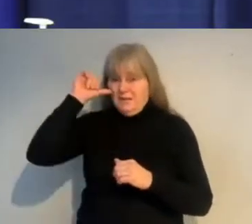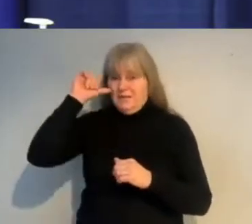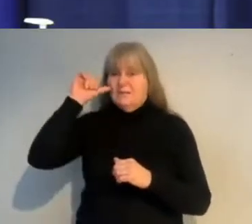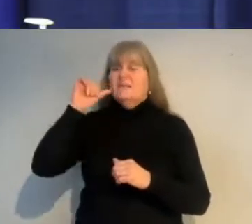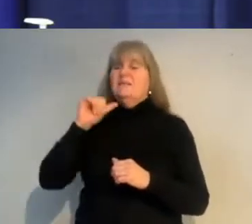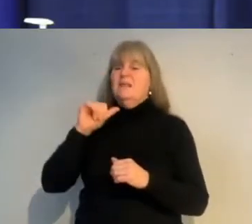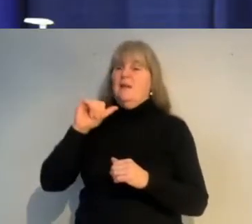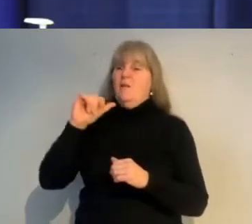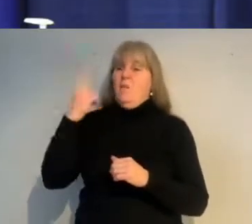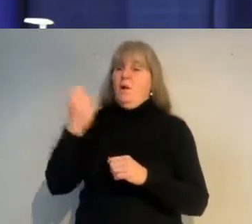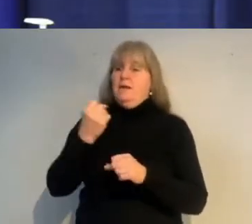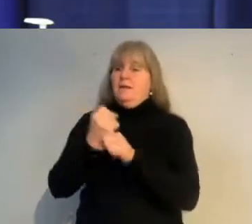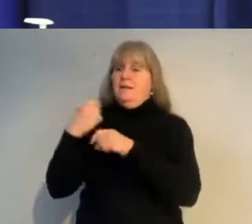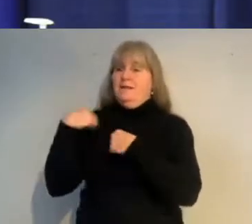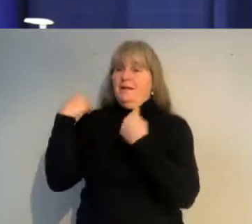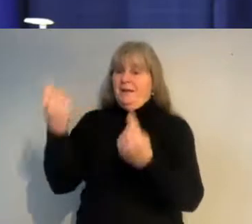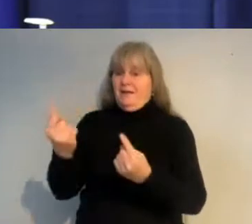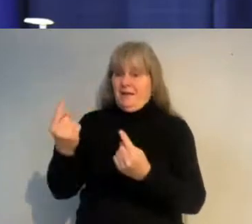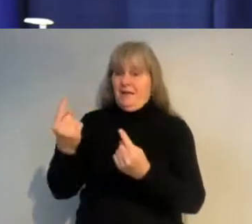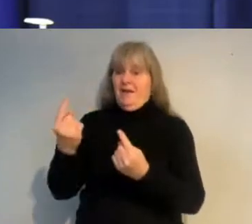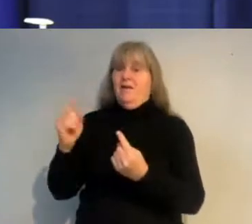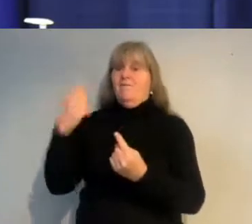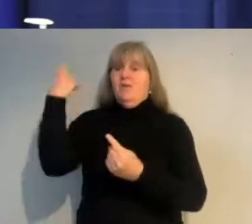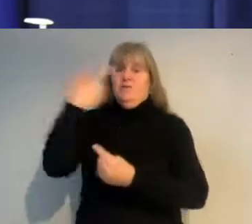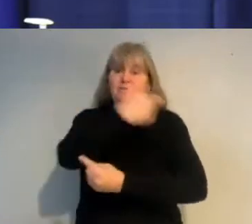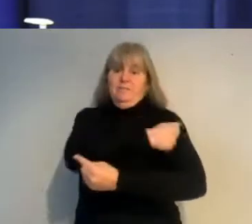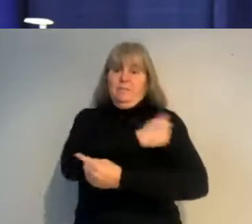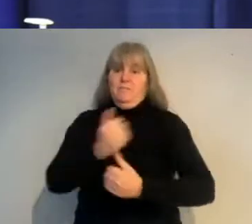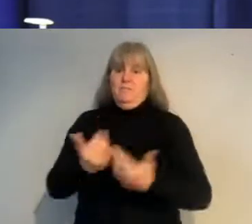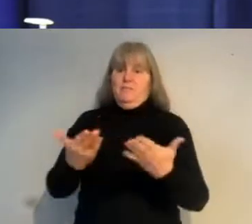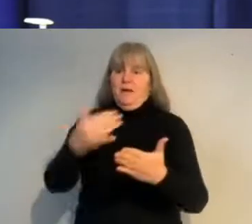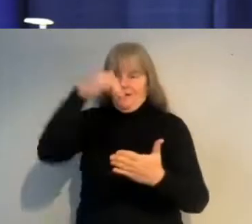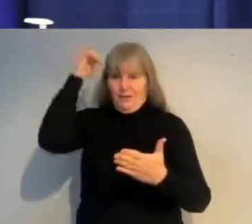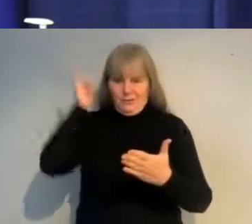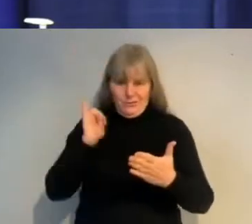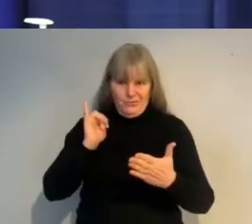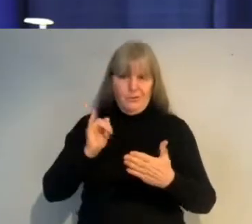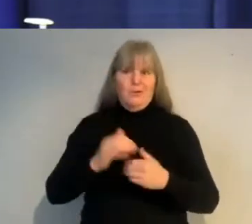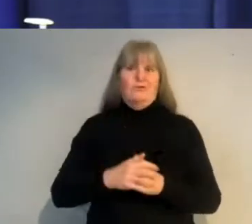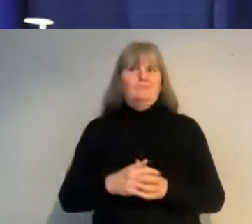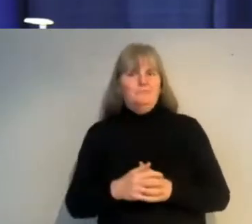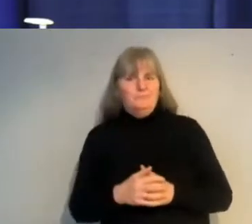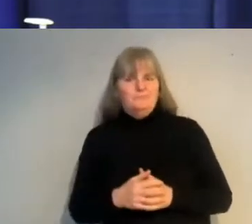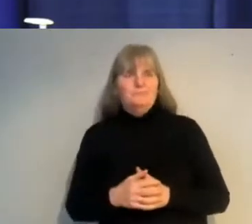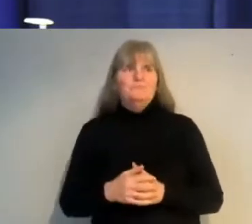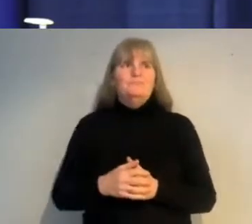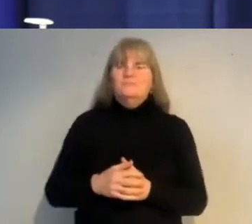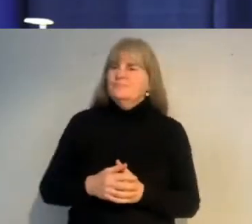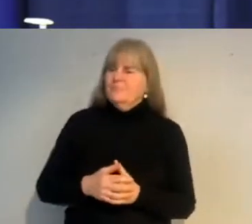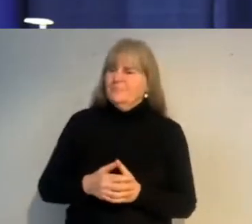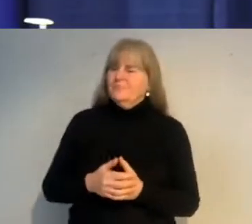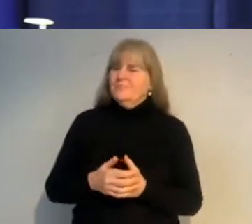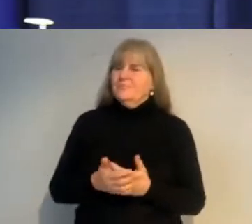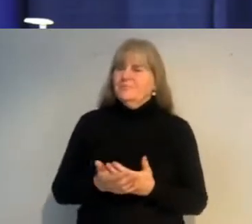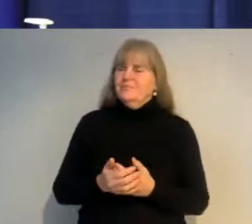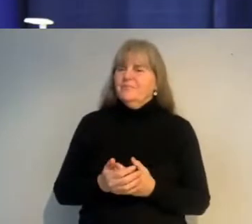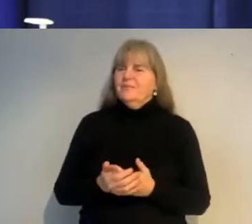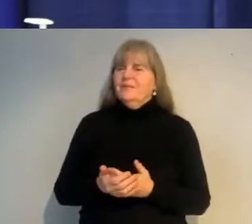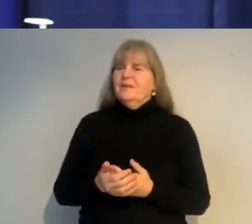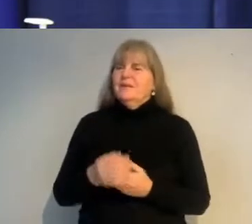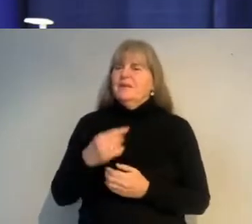1-year anniversary since the first doses of COVID-19 vaccine were administered here in Whitehorse at Whistle Bend